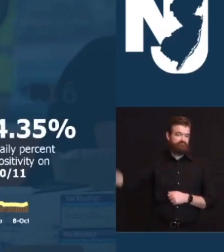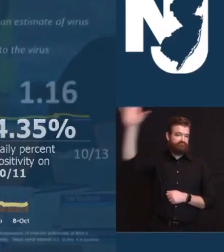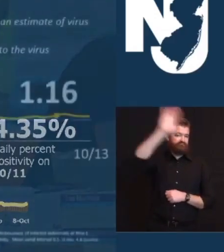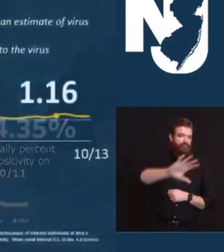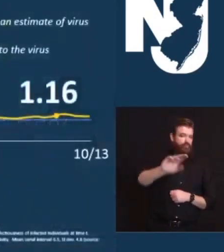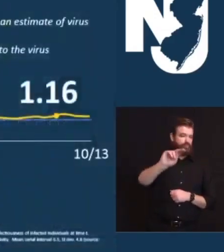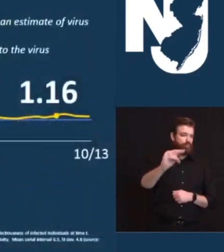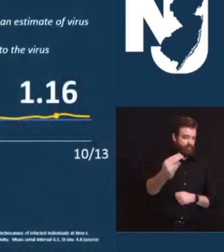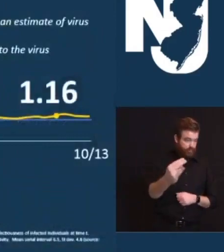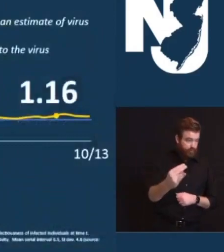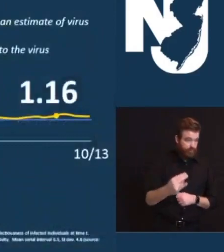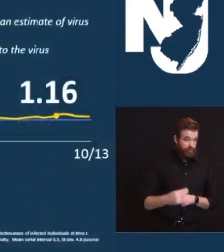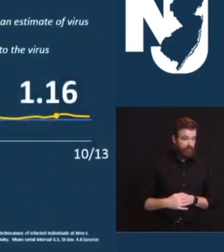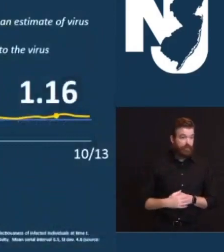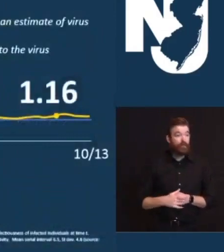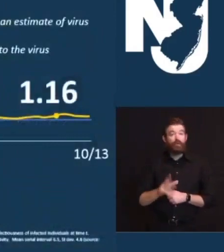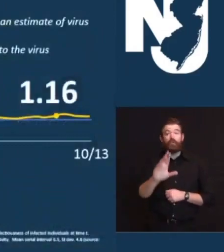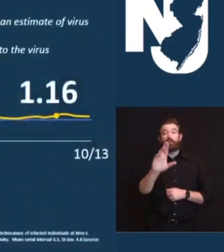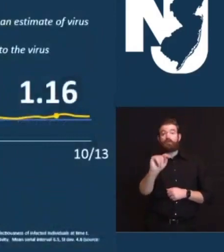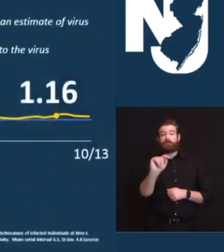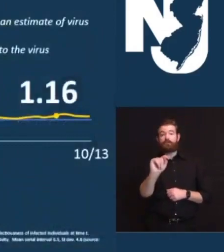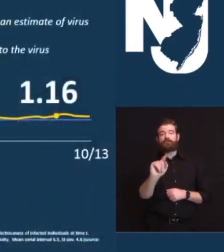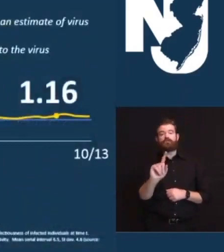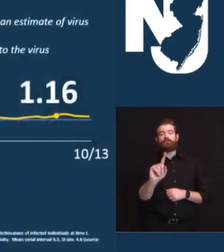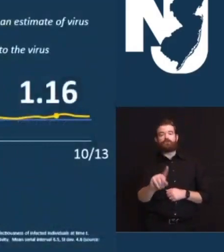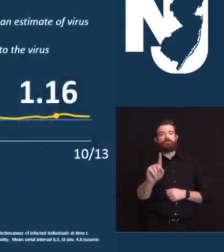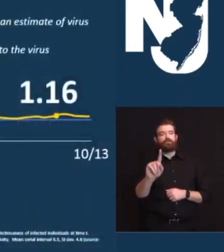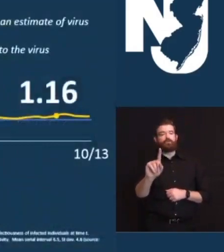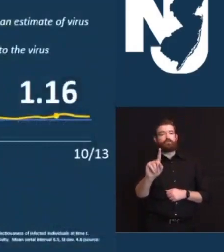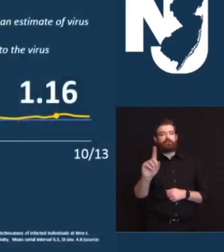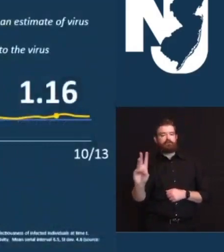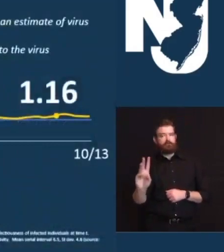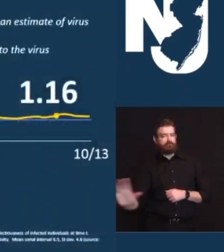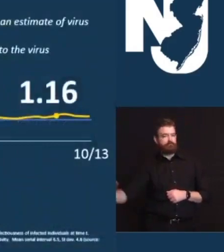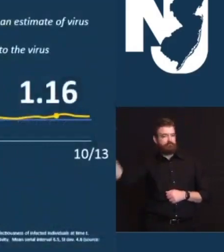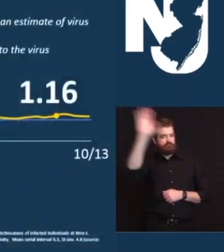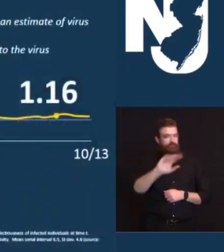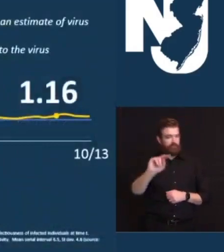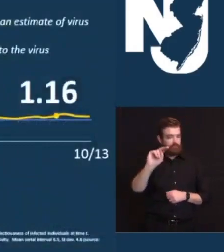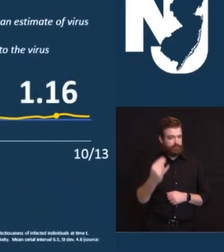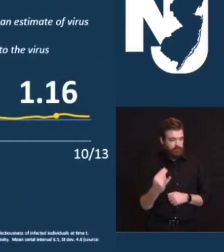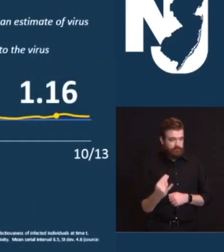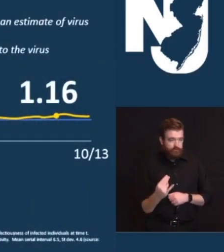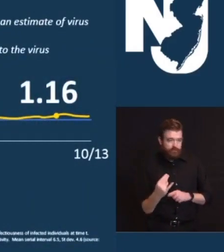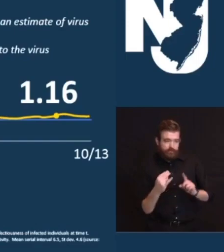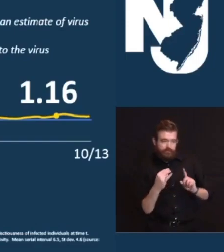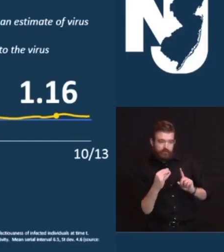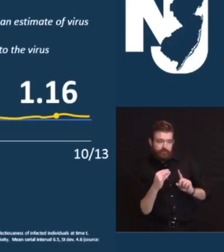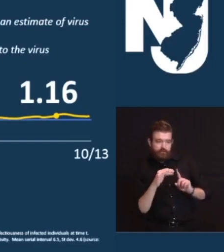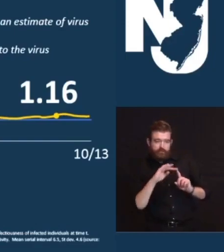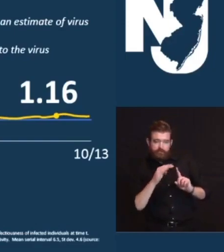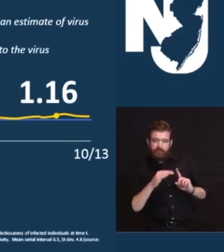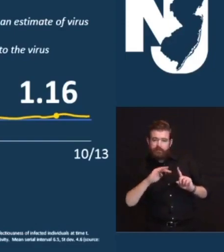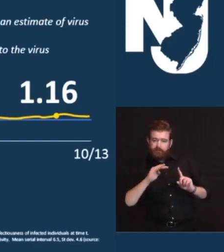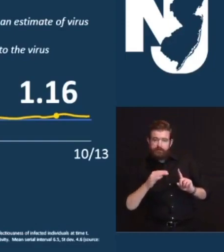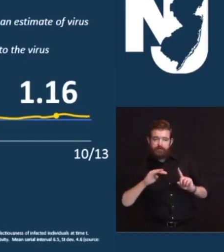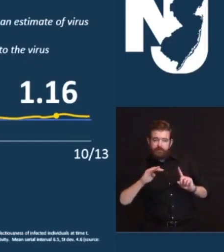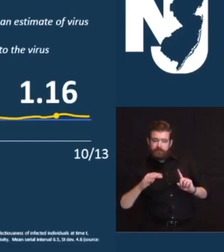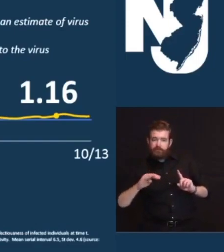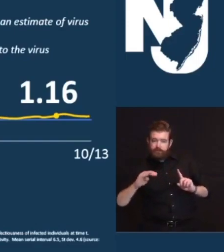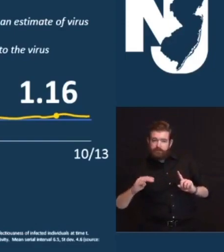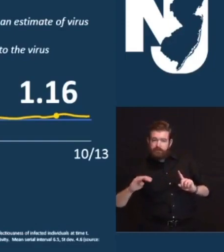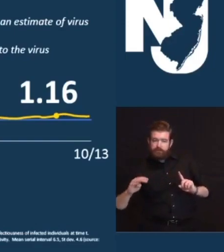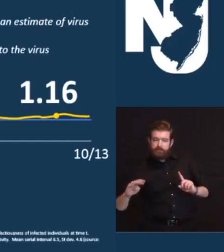rate of transmission today sits at 1.16, and that's been frankly bumping along inside of a range for 10 days to 2 weeks